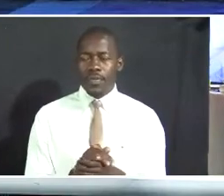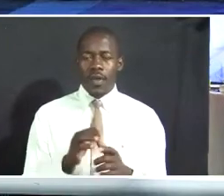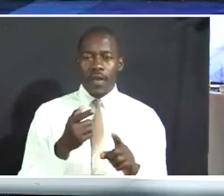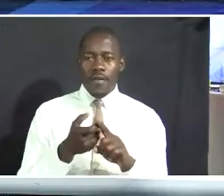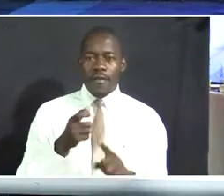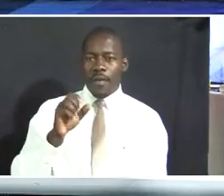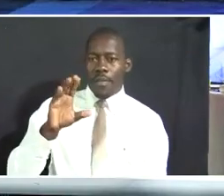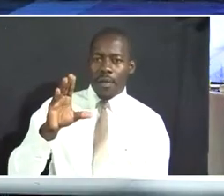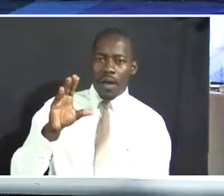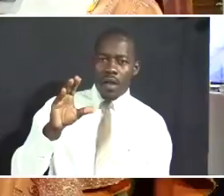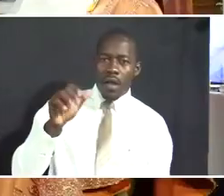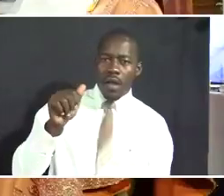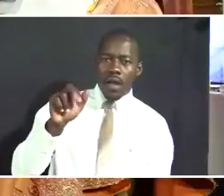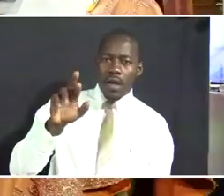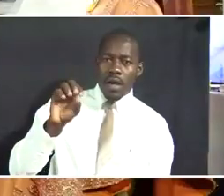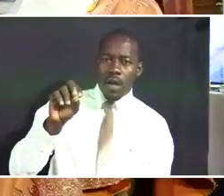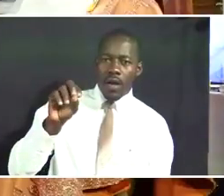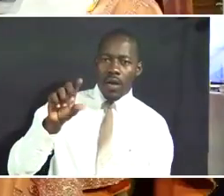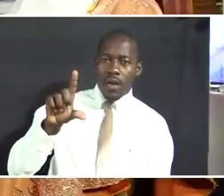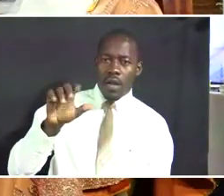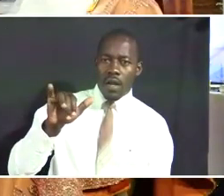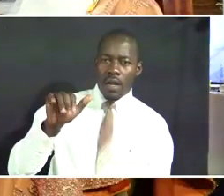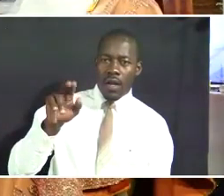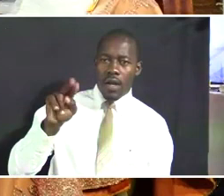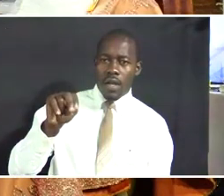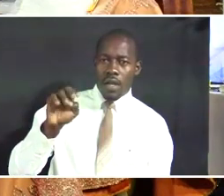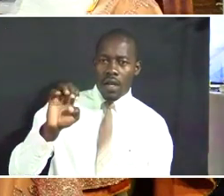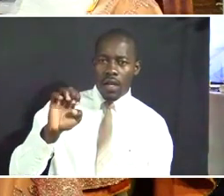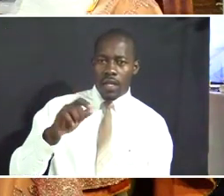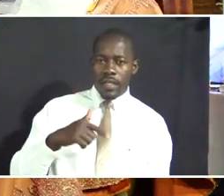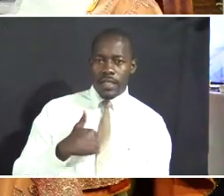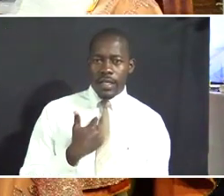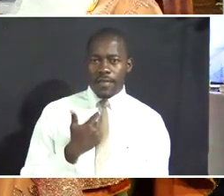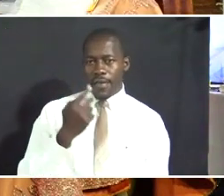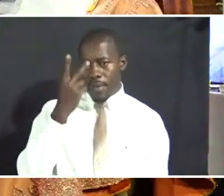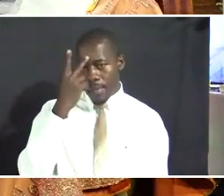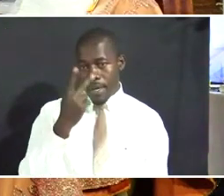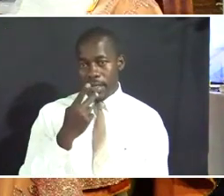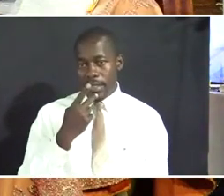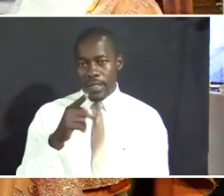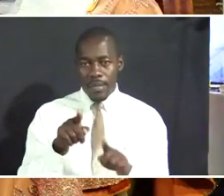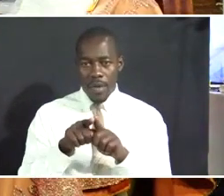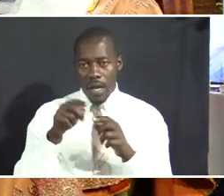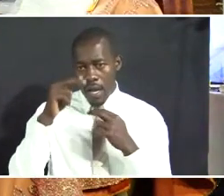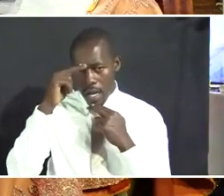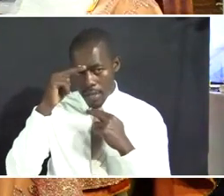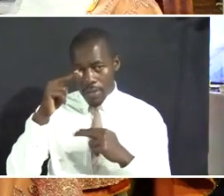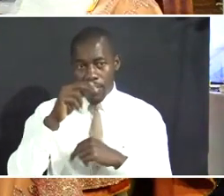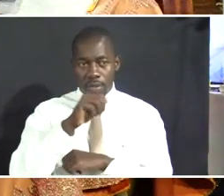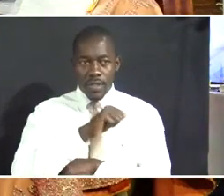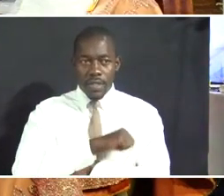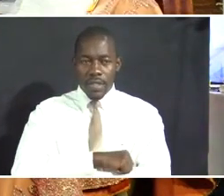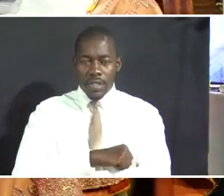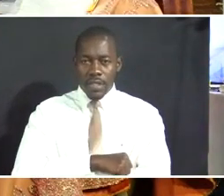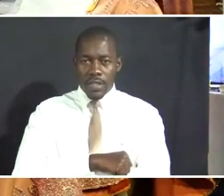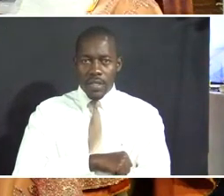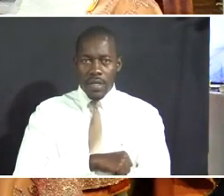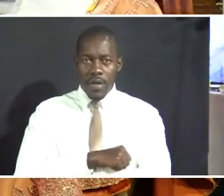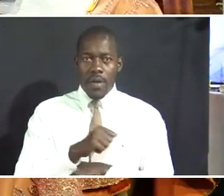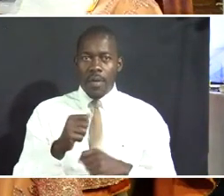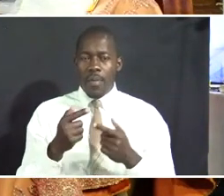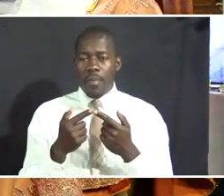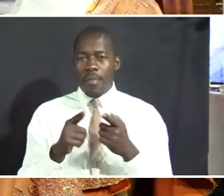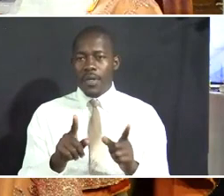Caroline. And she says, I'm a parent and an high school teacher. What form of rebuking can